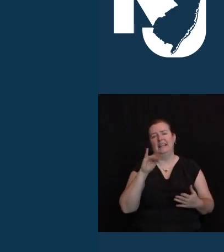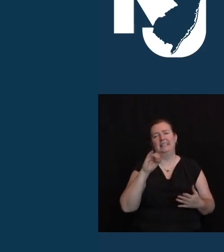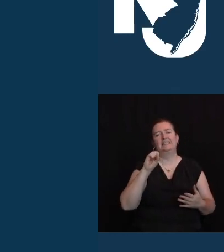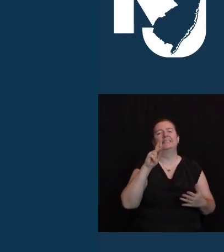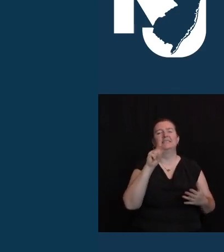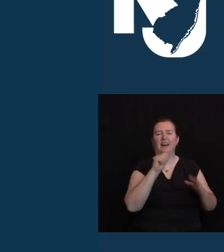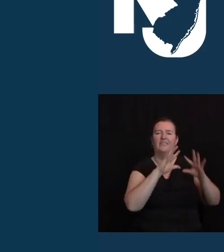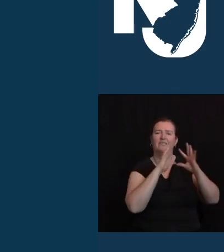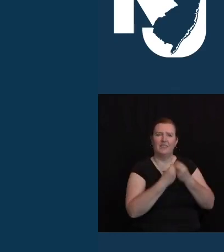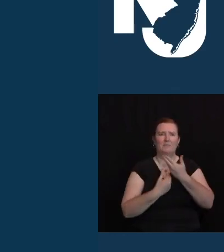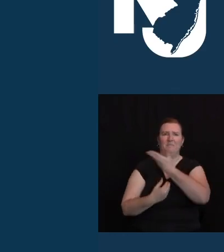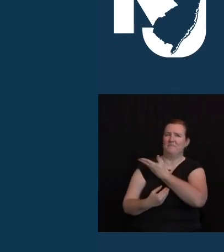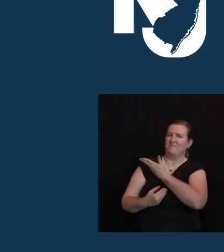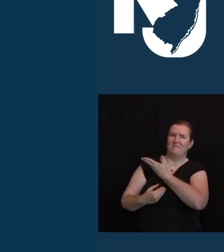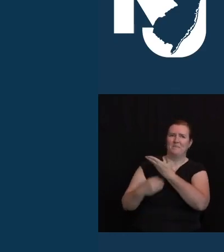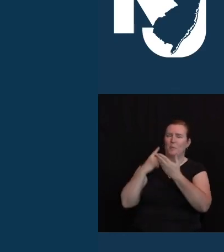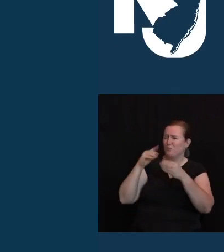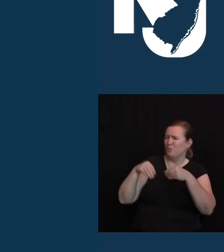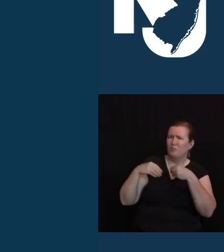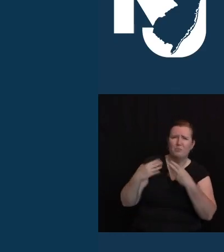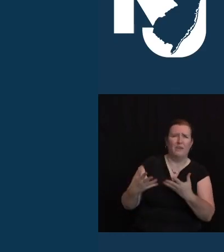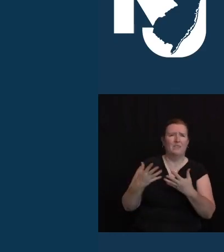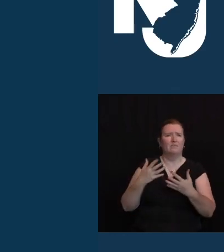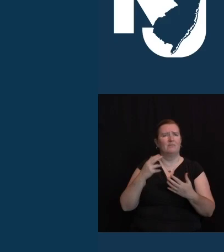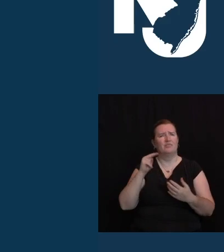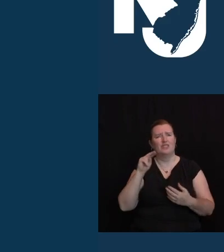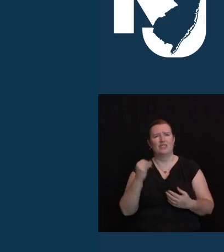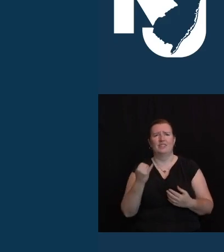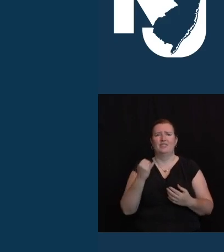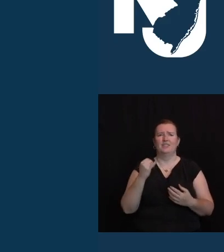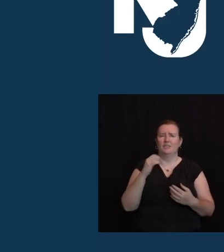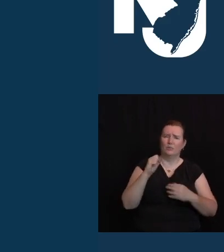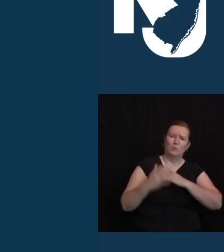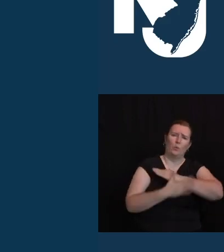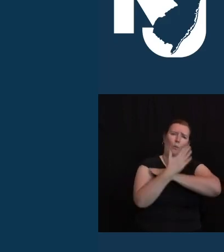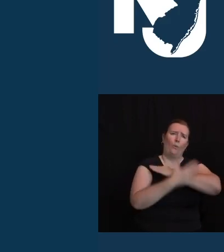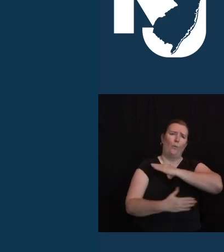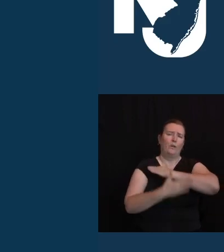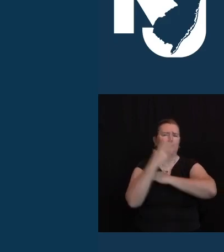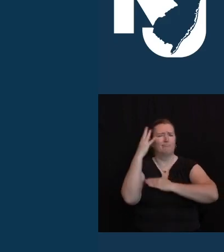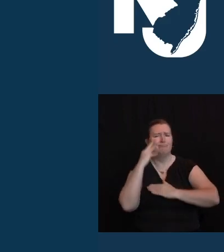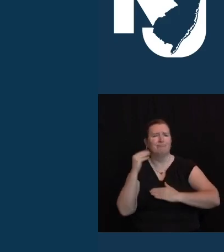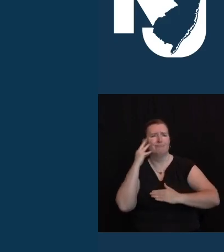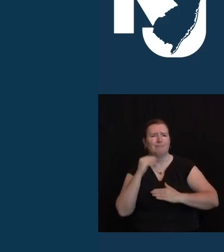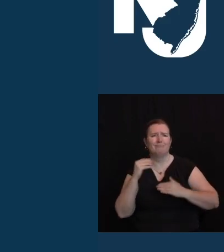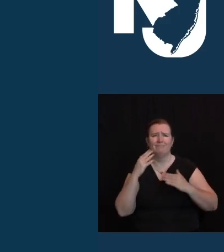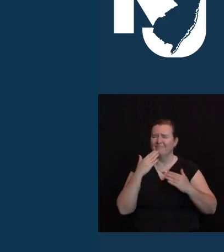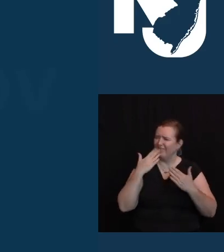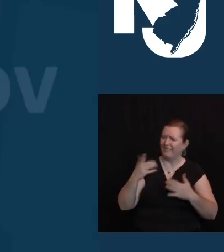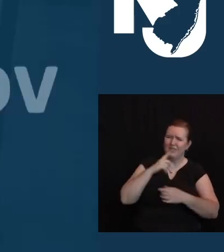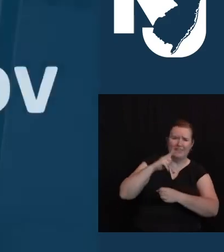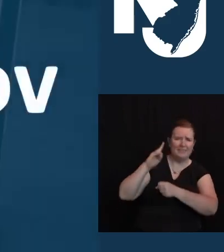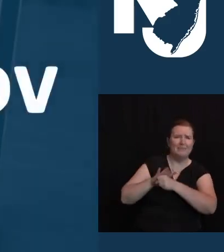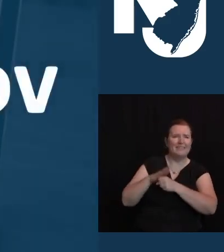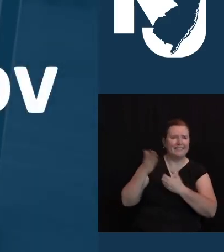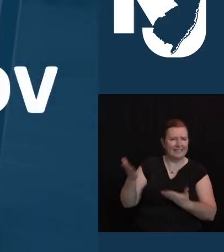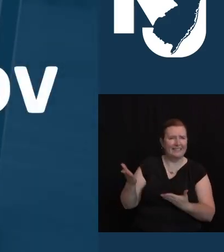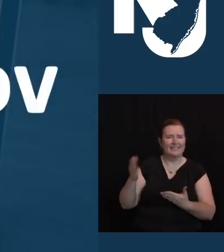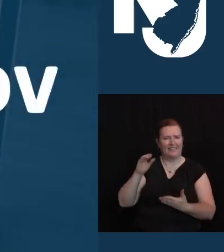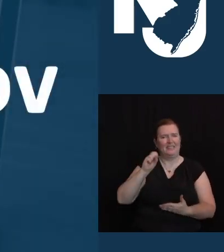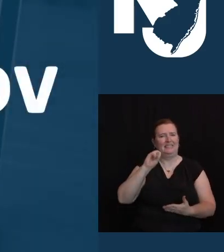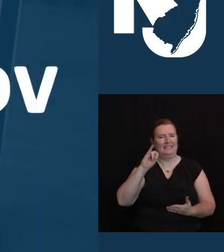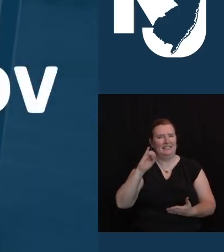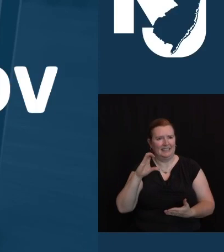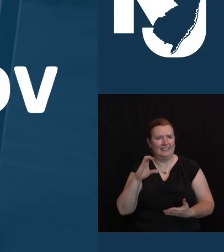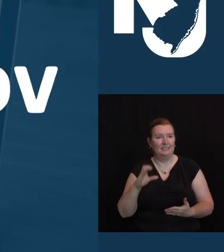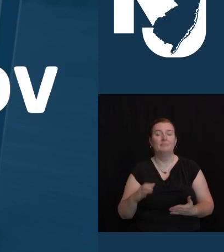Shore experience to all who visit them, and for their dedication to Sea Isle City. And that's a good place to end today.